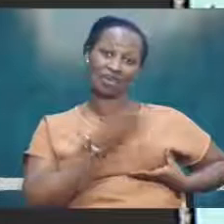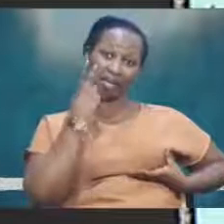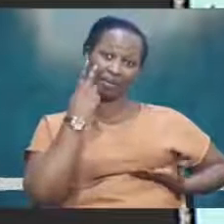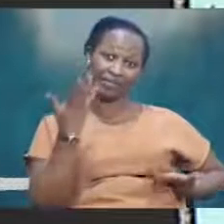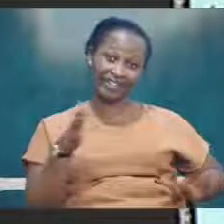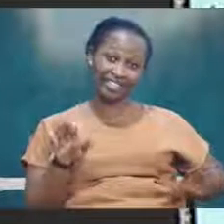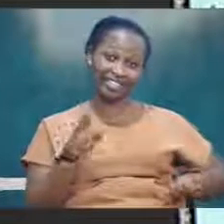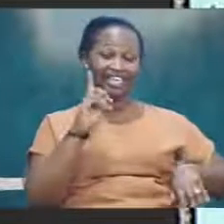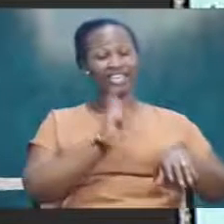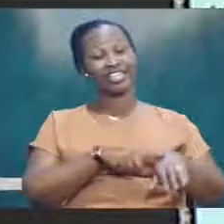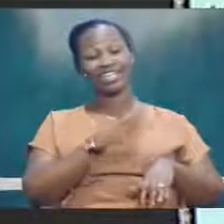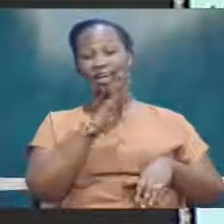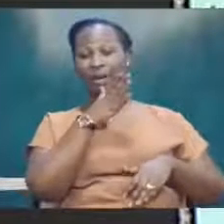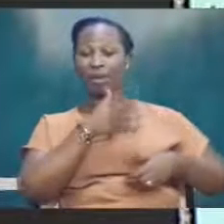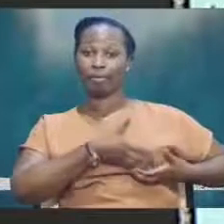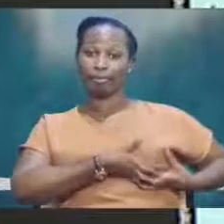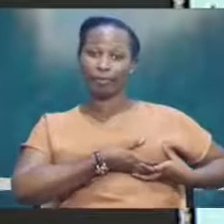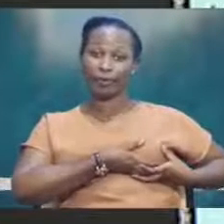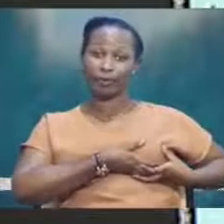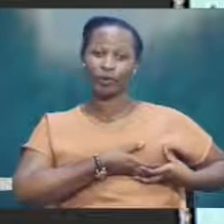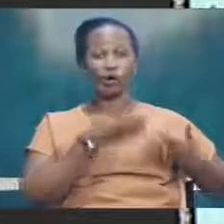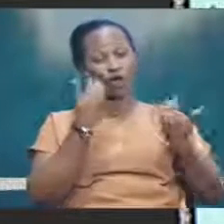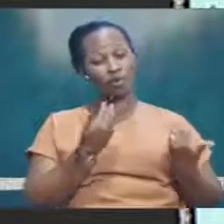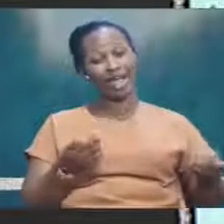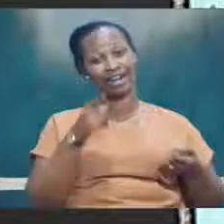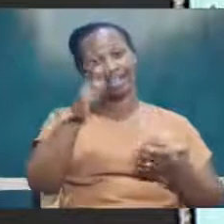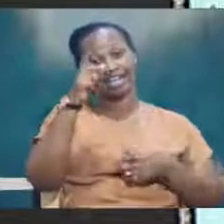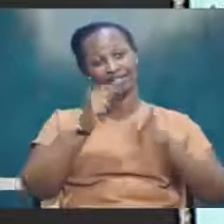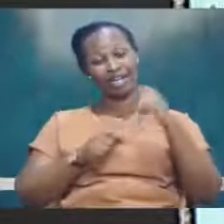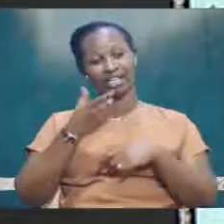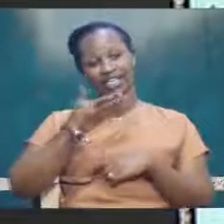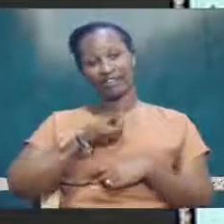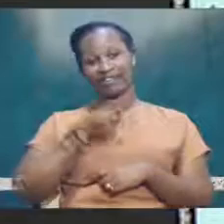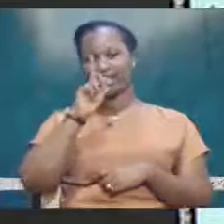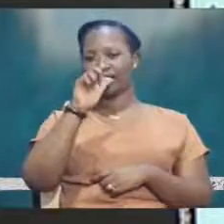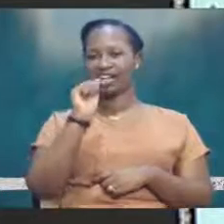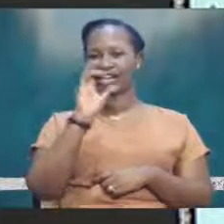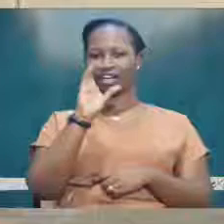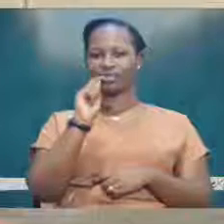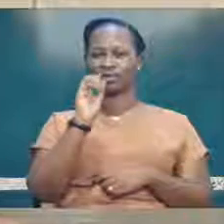When the mother is breastfeeding, that milk has lactose sugar.